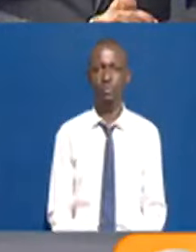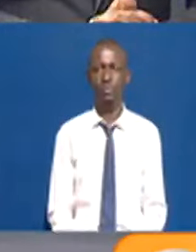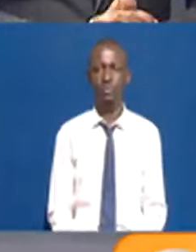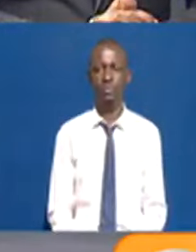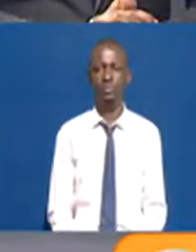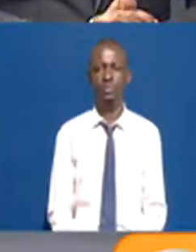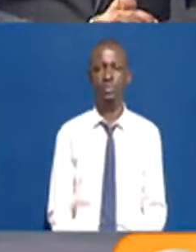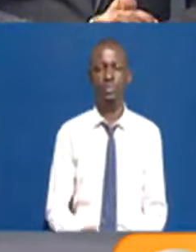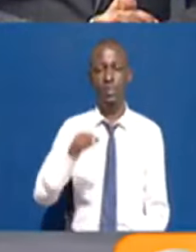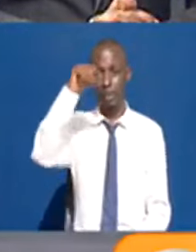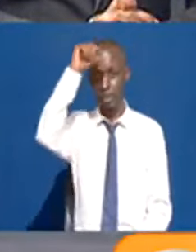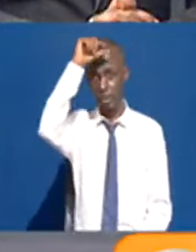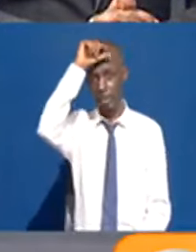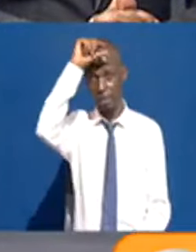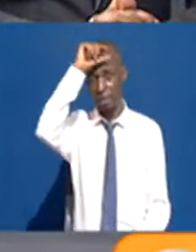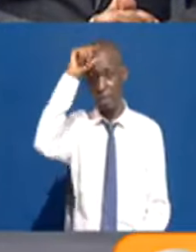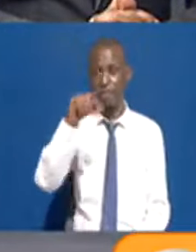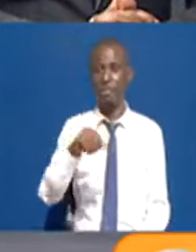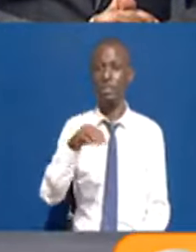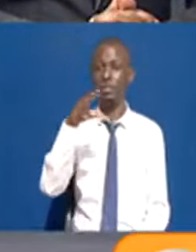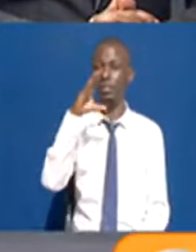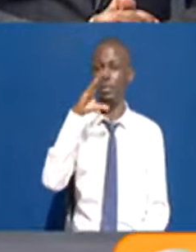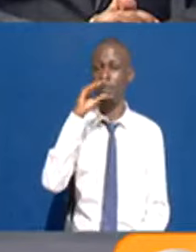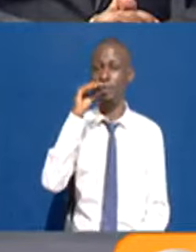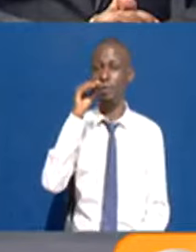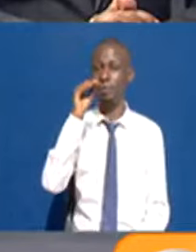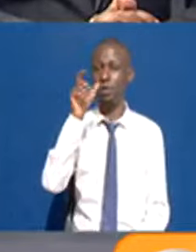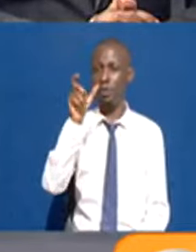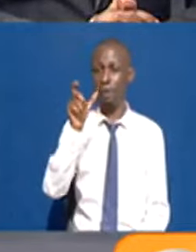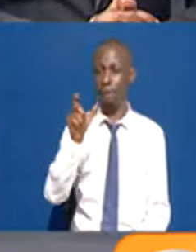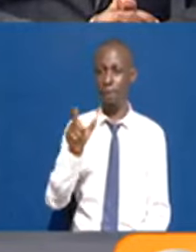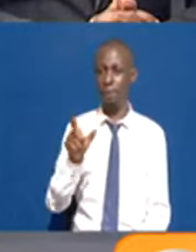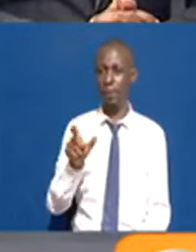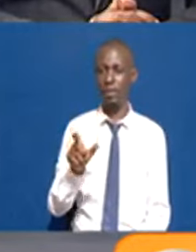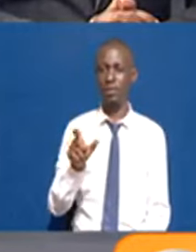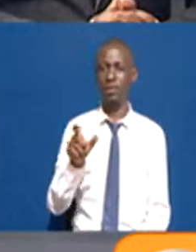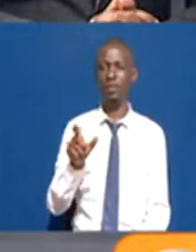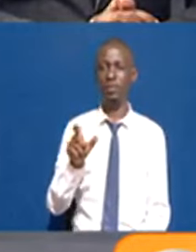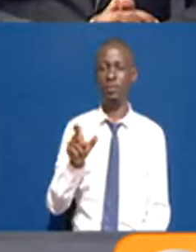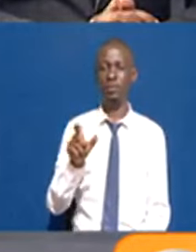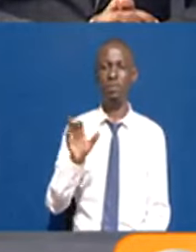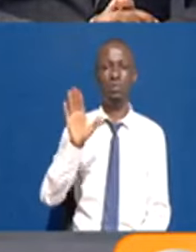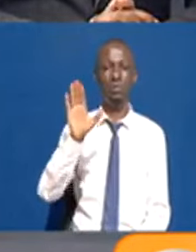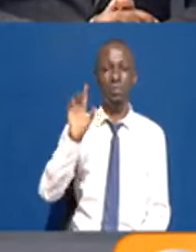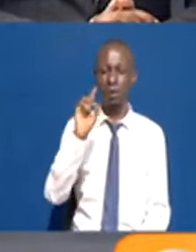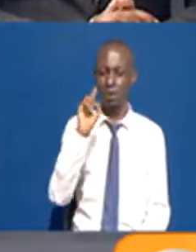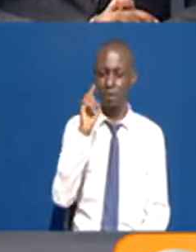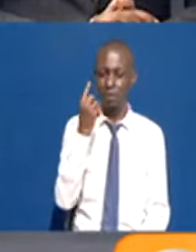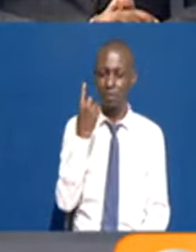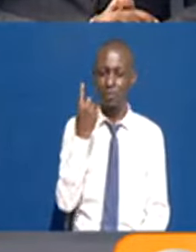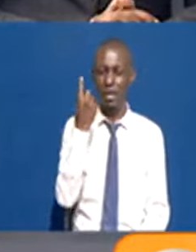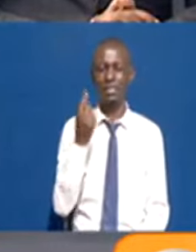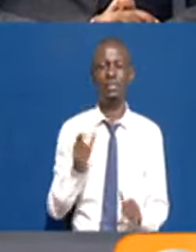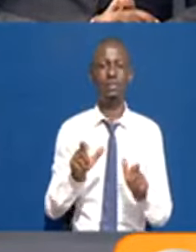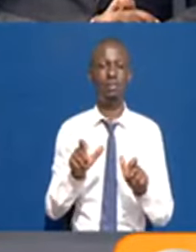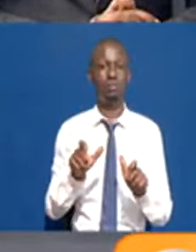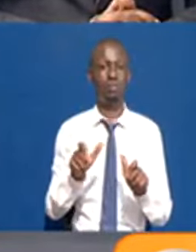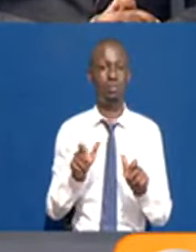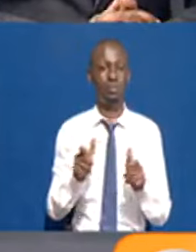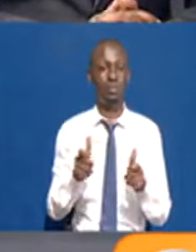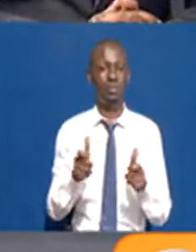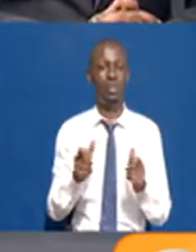The government spokesperson is now here and held his first presser yesterday.